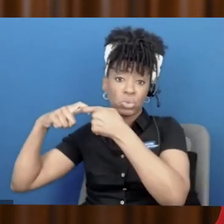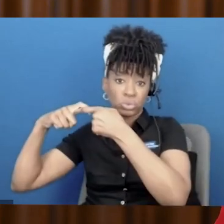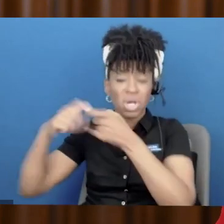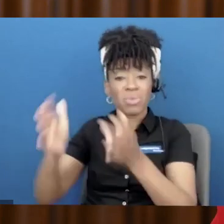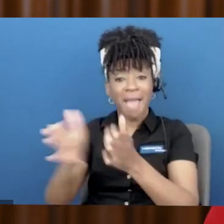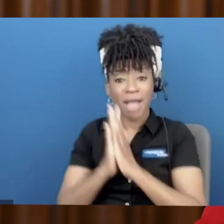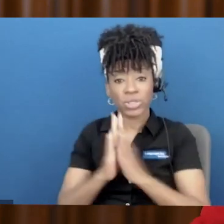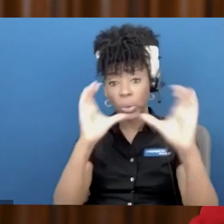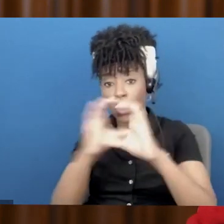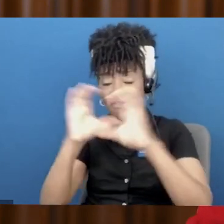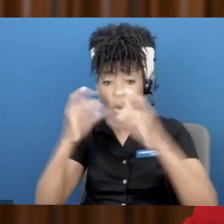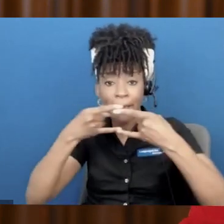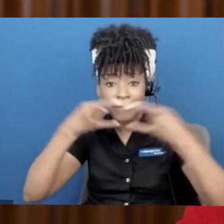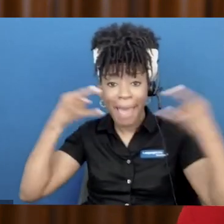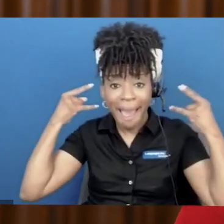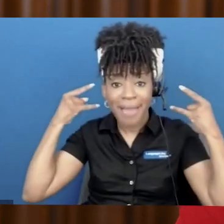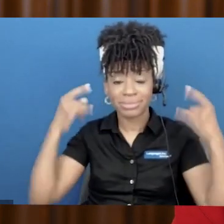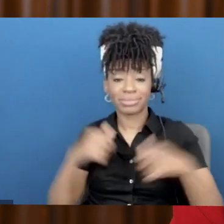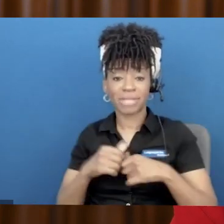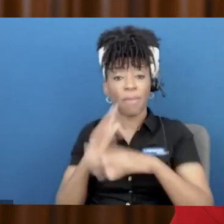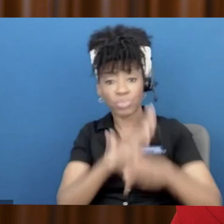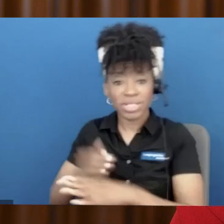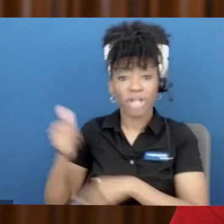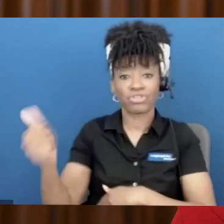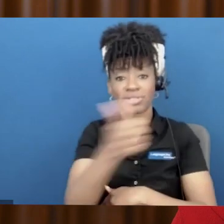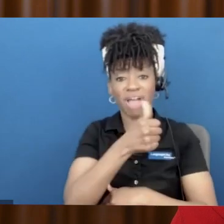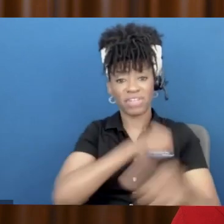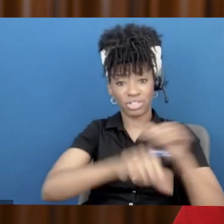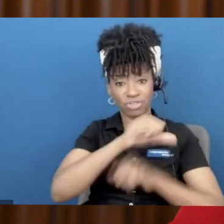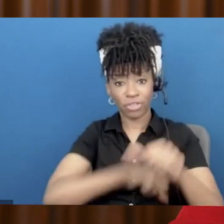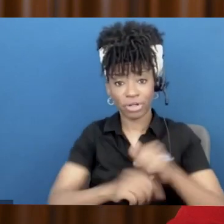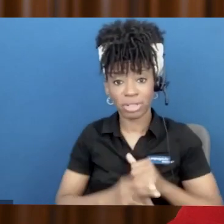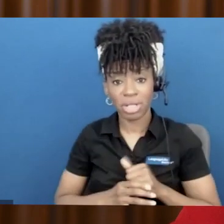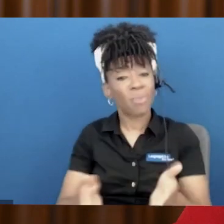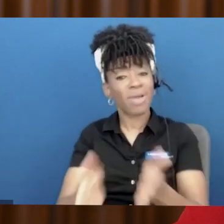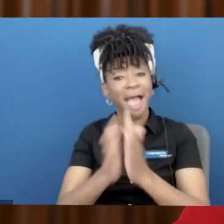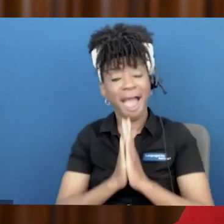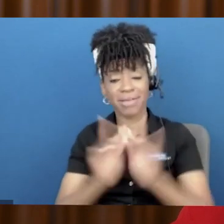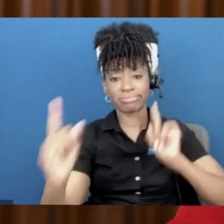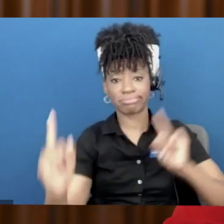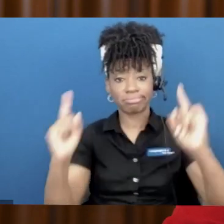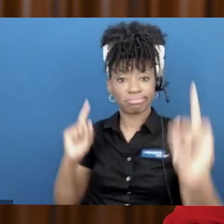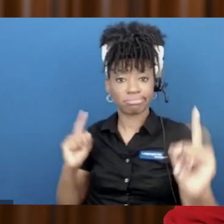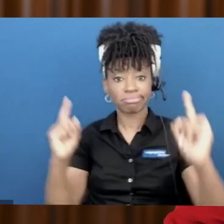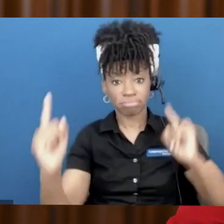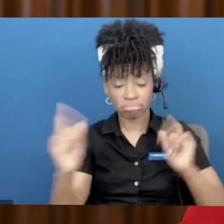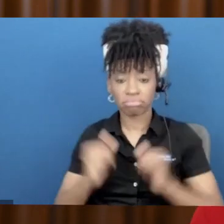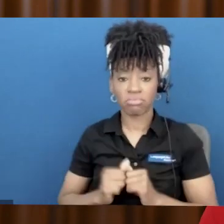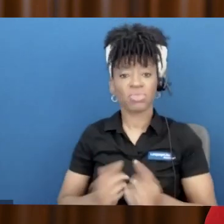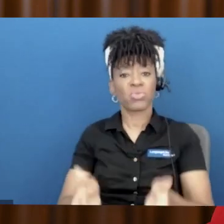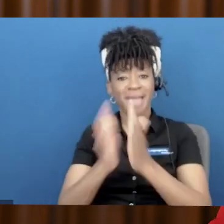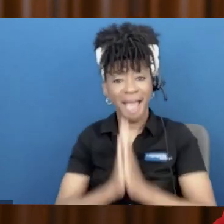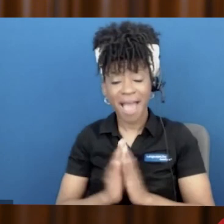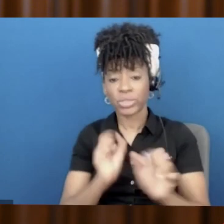wear masks to protect yourselves and each other. We asked you to keep your physical distance from others. We asked